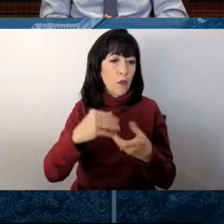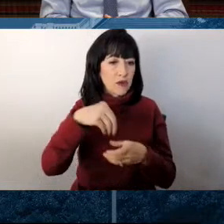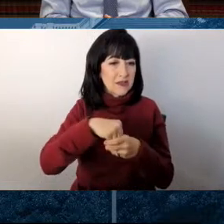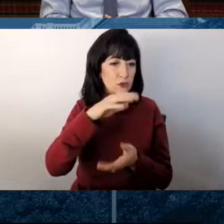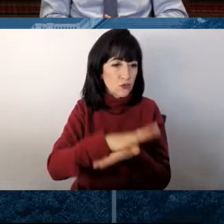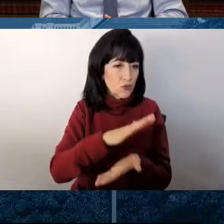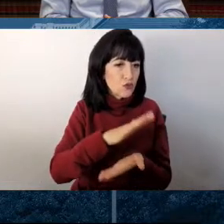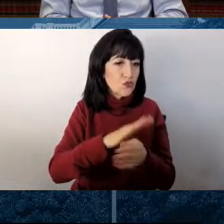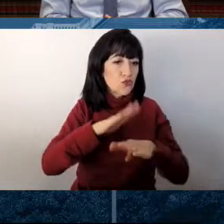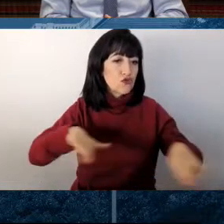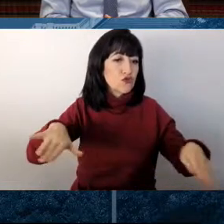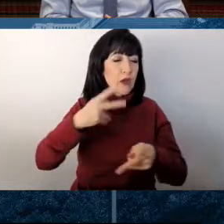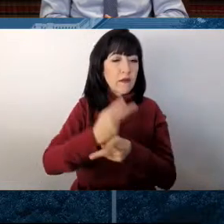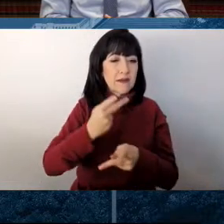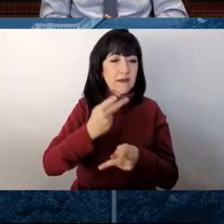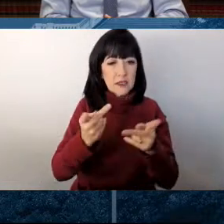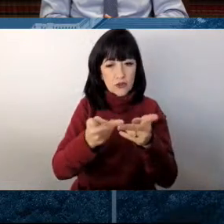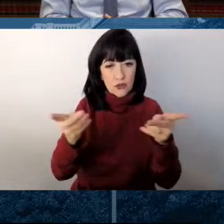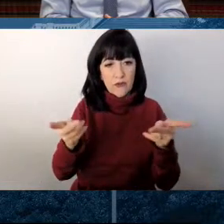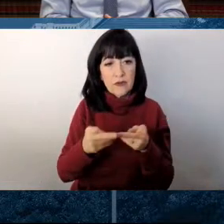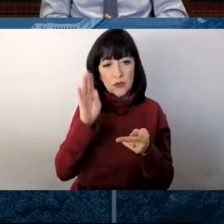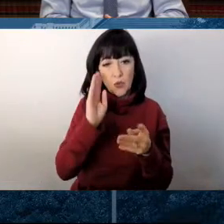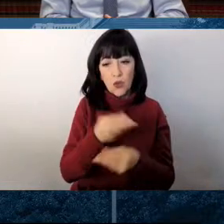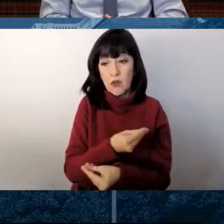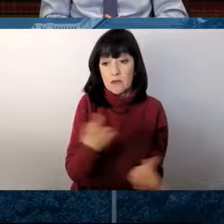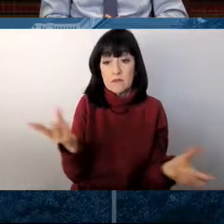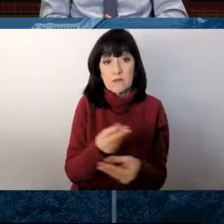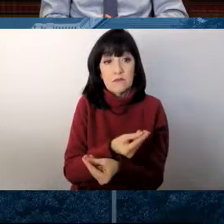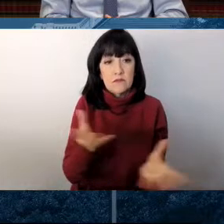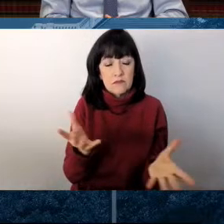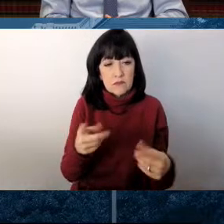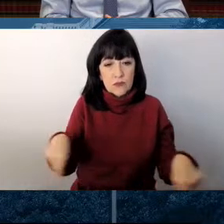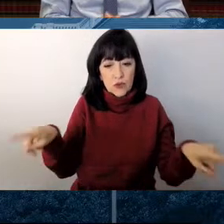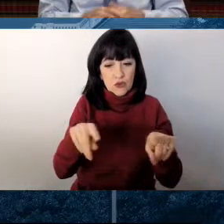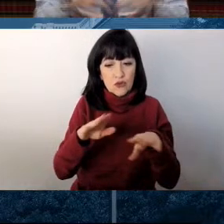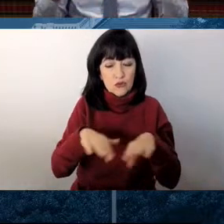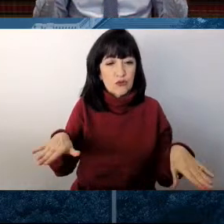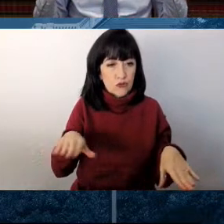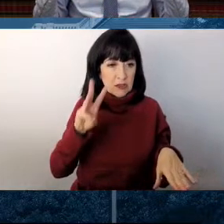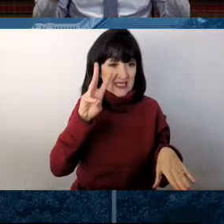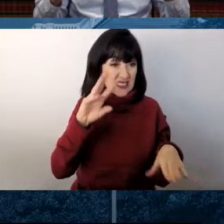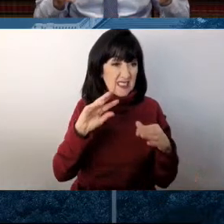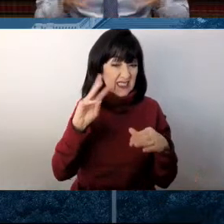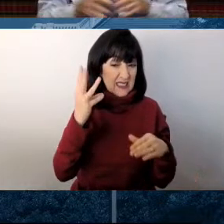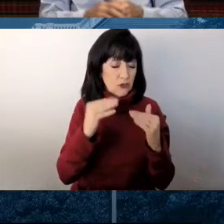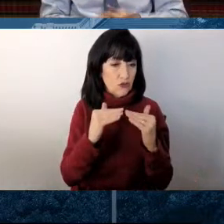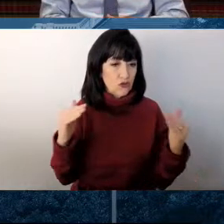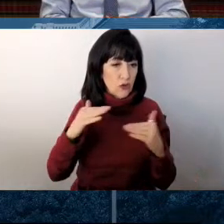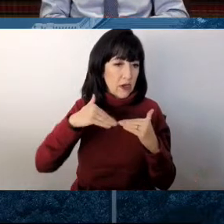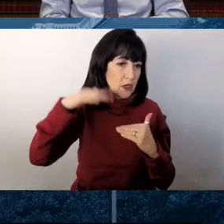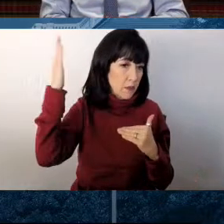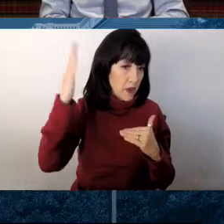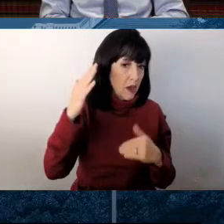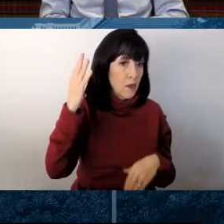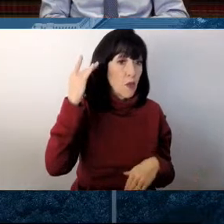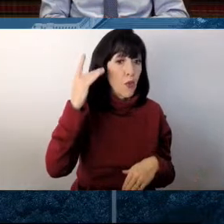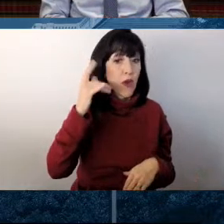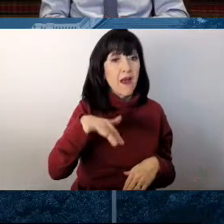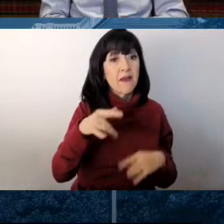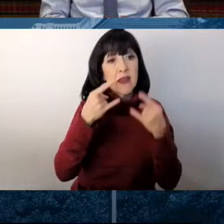and we'll be distributing them to the children 6th grade and above, because the masks that we received